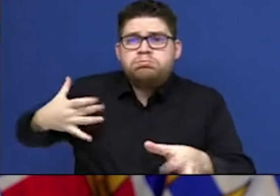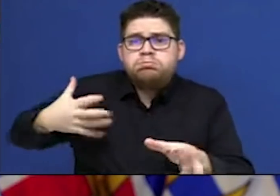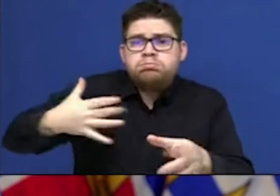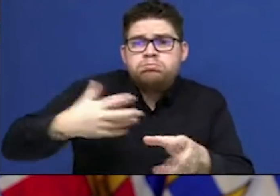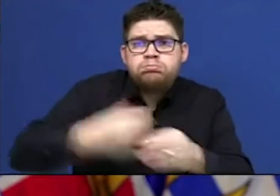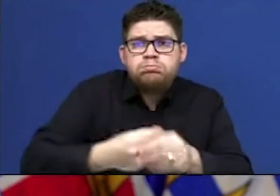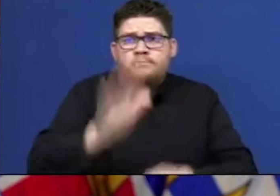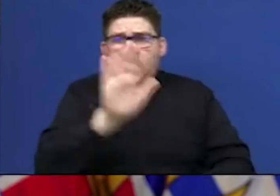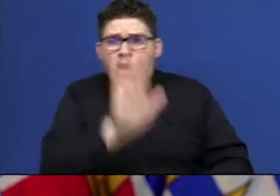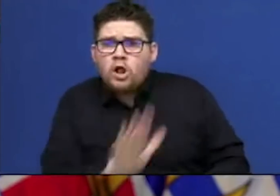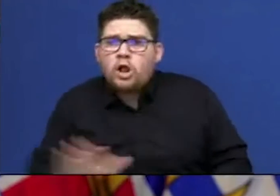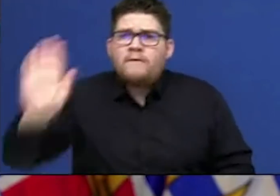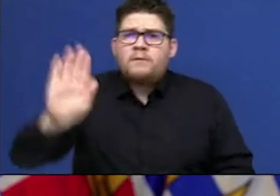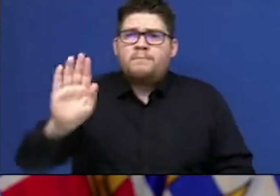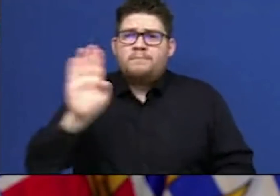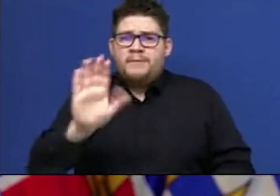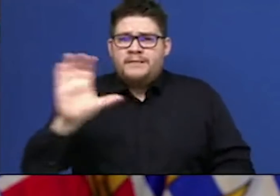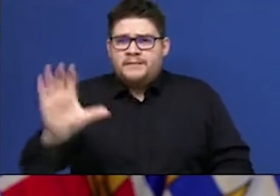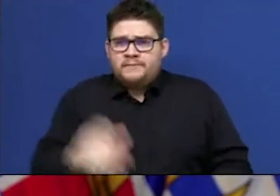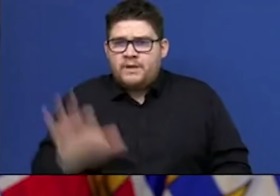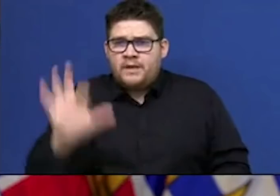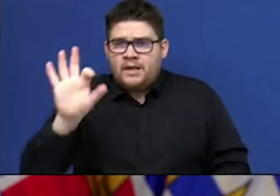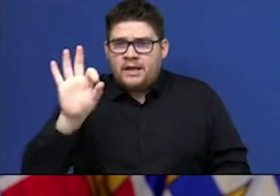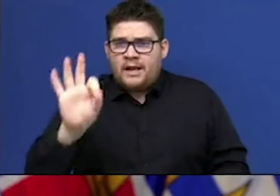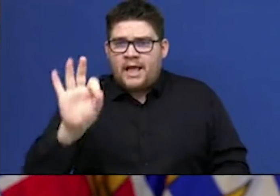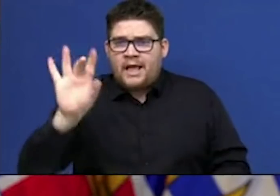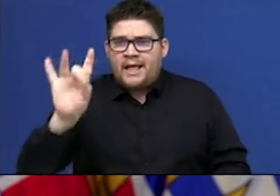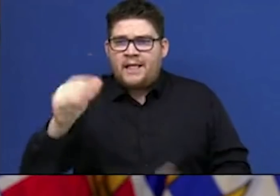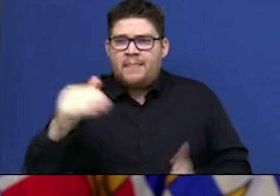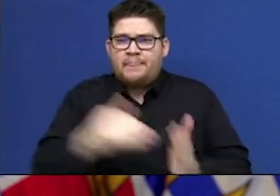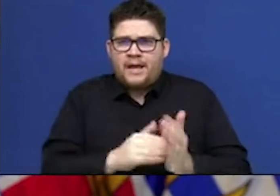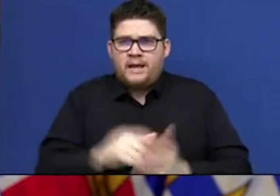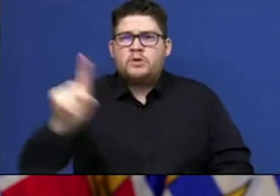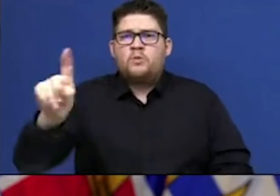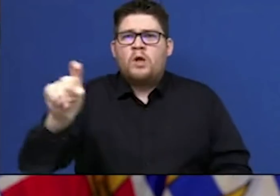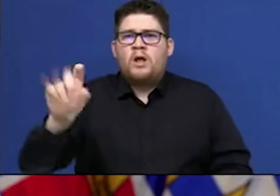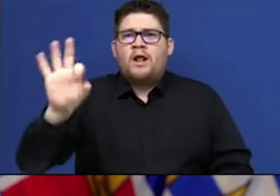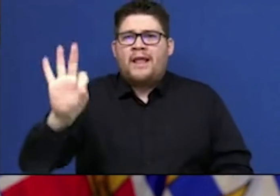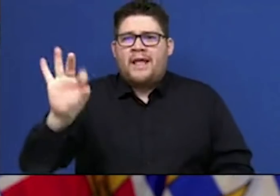That includes 816 people in the Vancouver Coastal Health Authority,